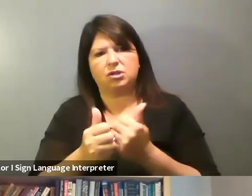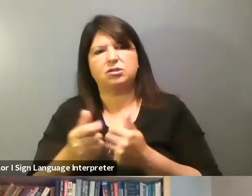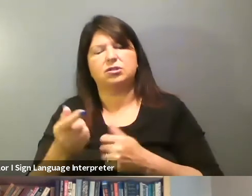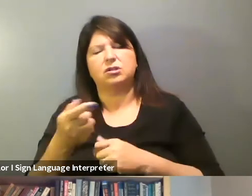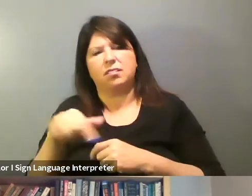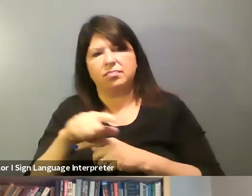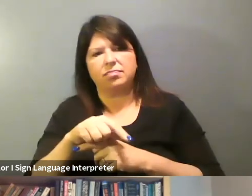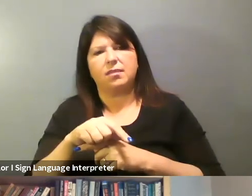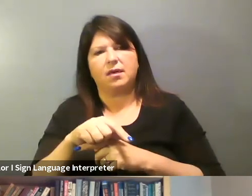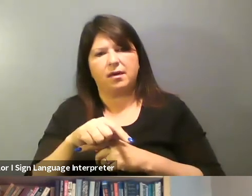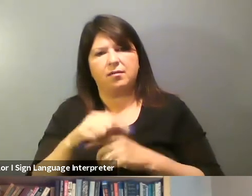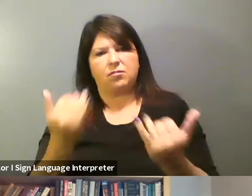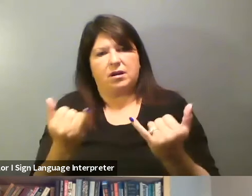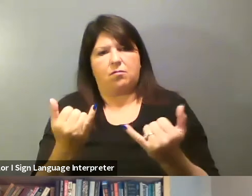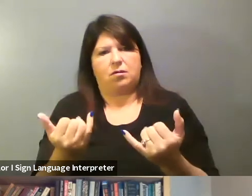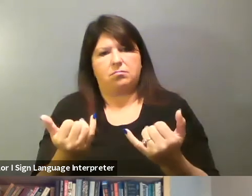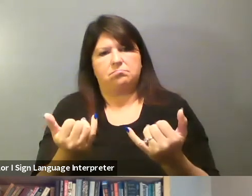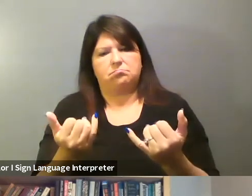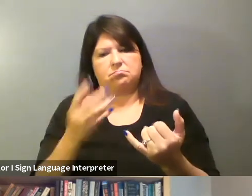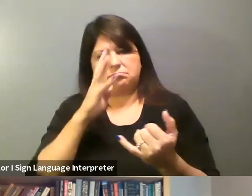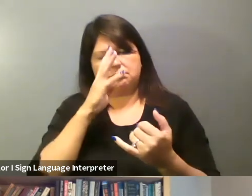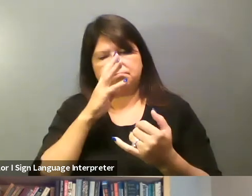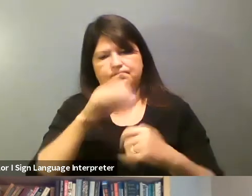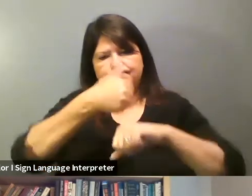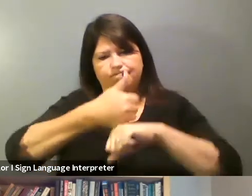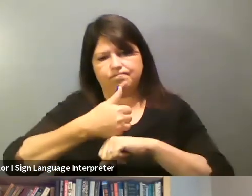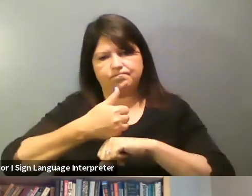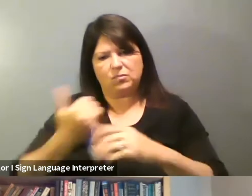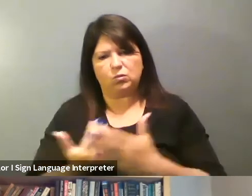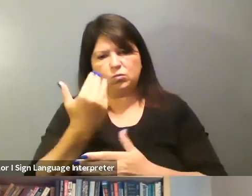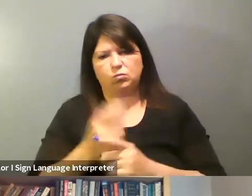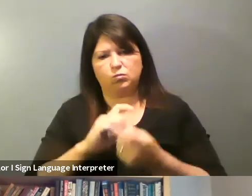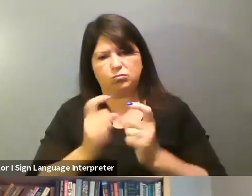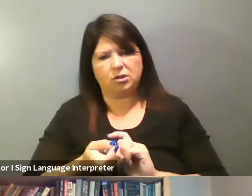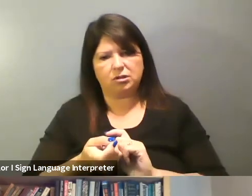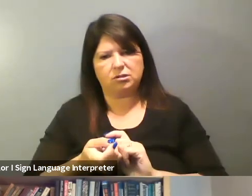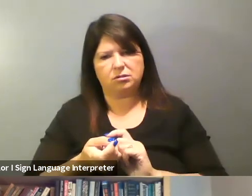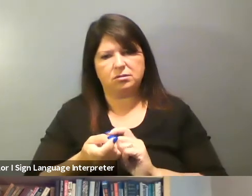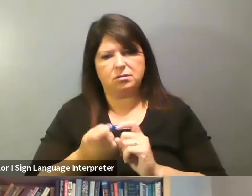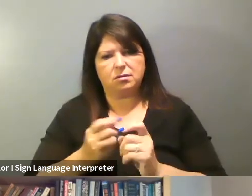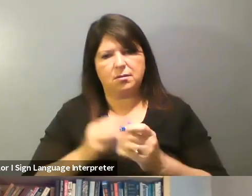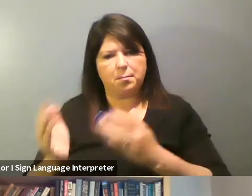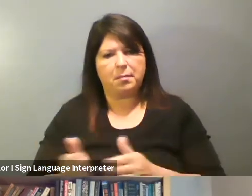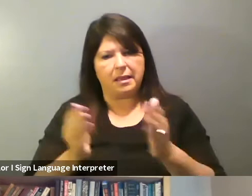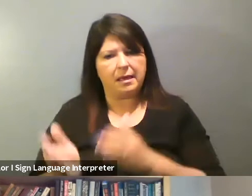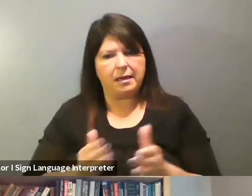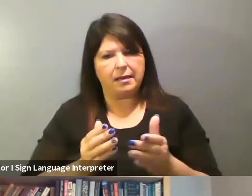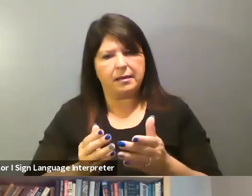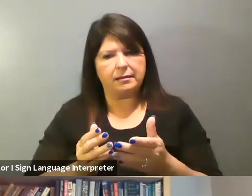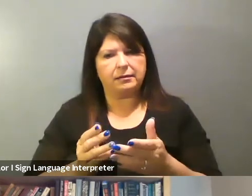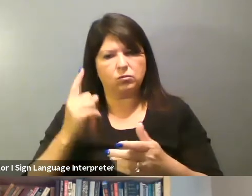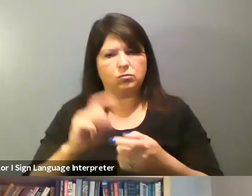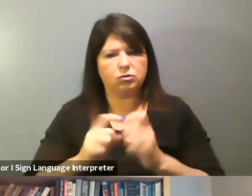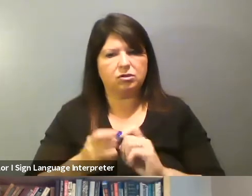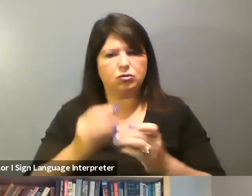plans to change their educational programs at some acupuncture schools. And so he's getting a cemented